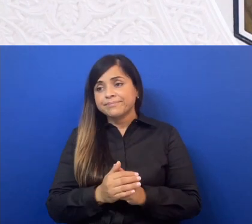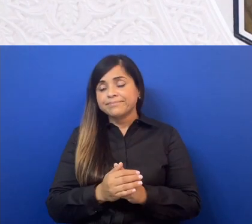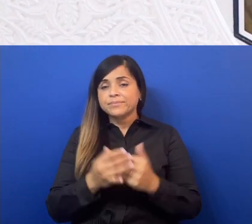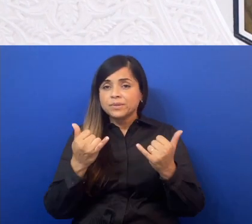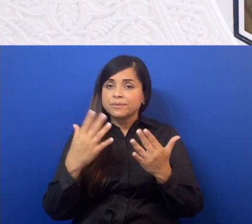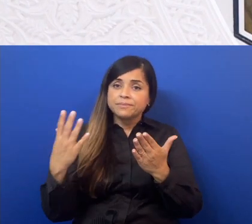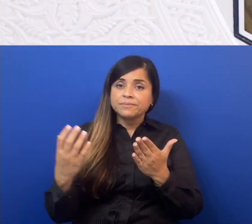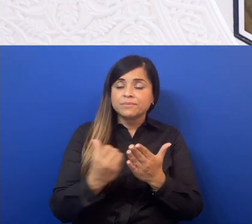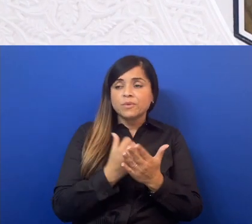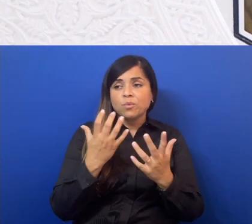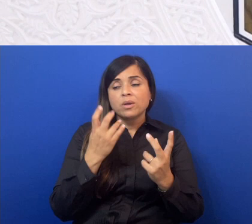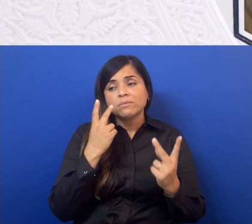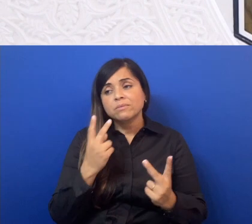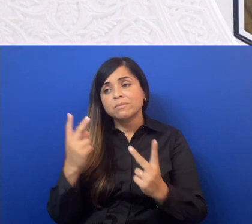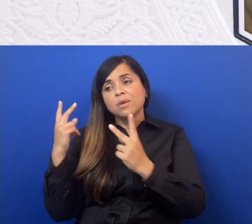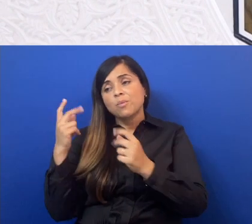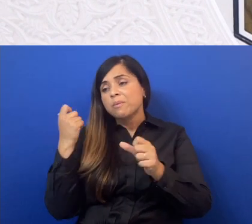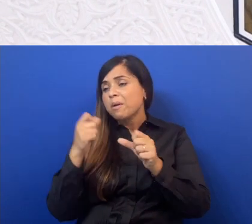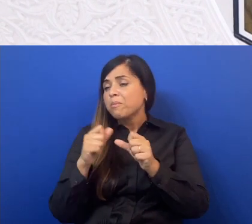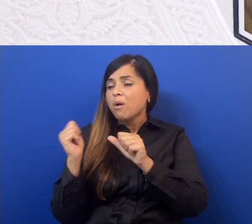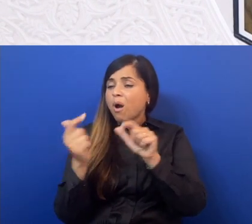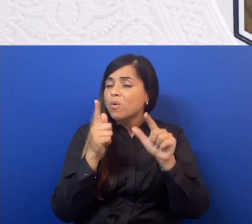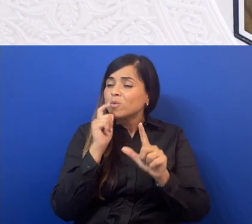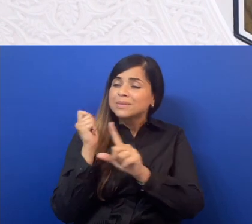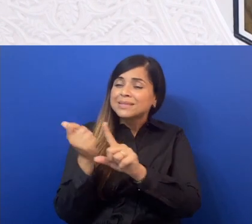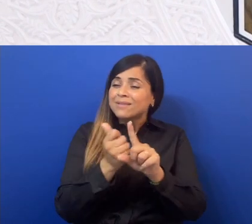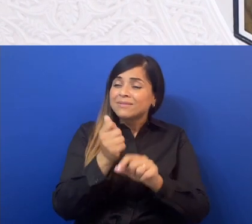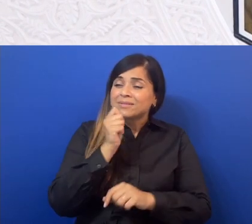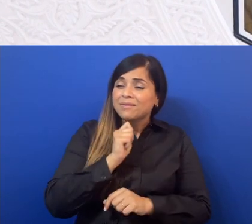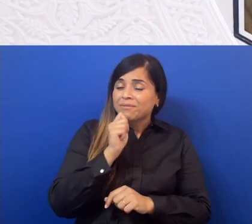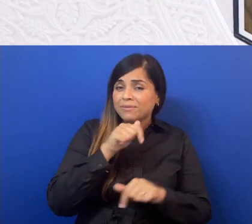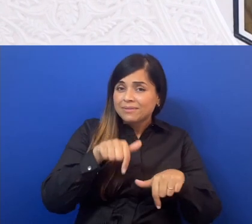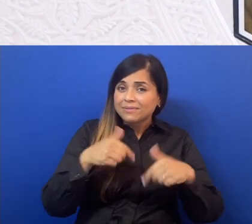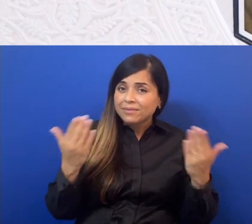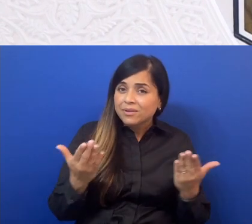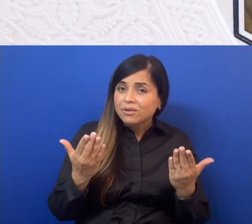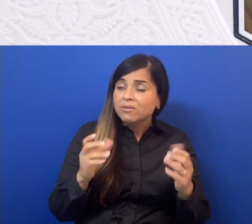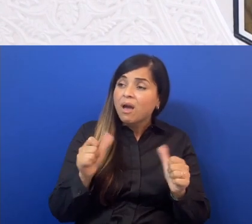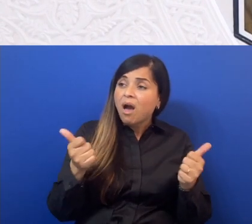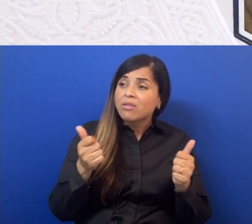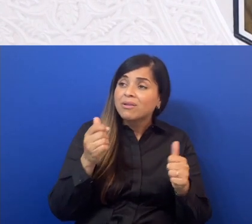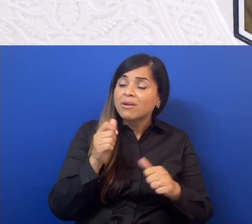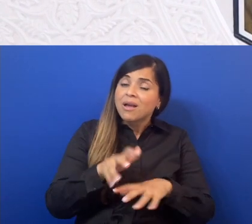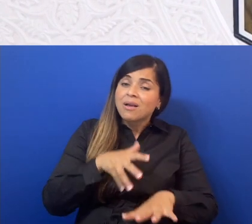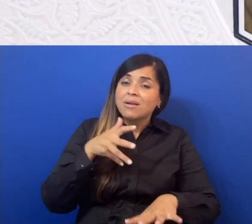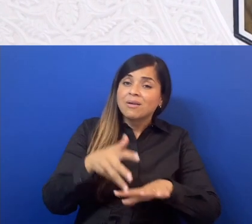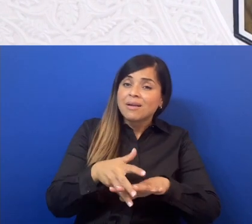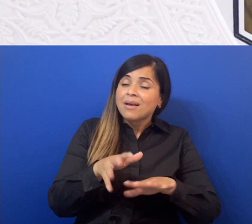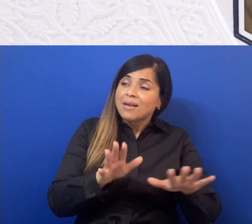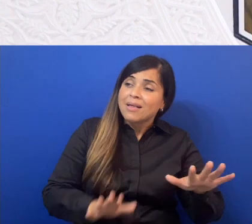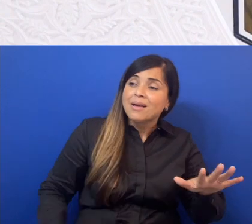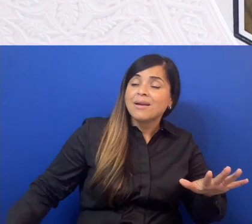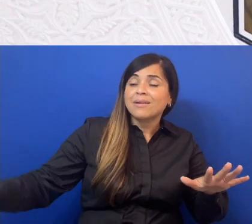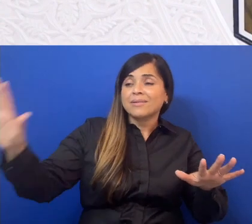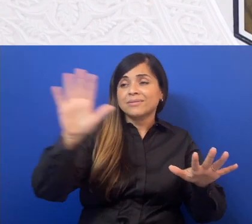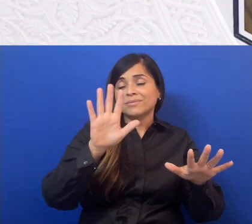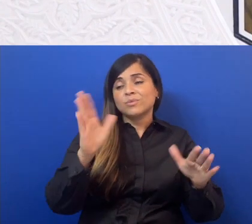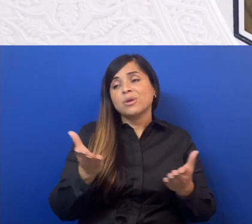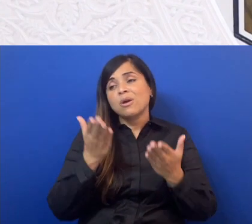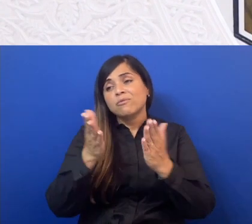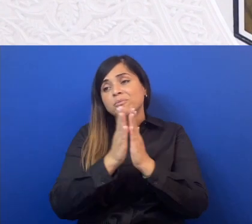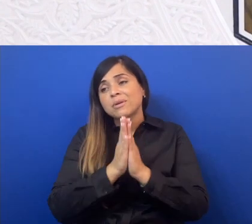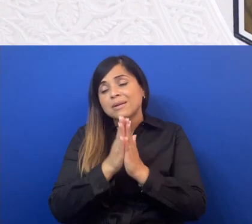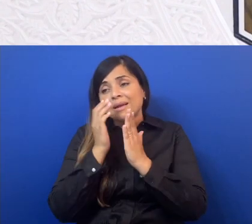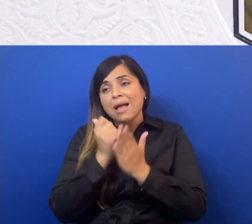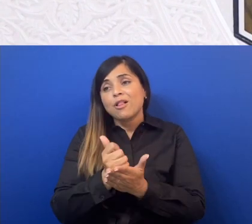this territory. And we today remember all of those who have suffered on these and all other traditional lands, and we offer